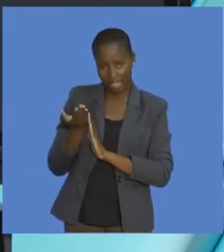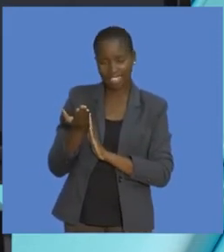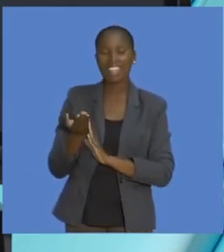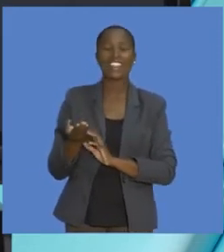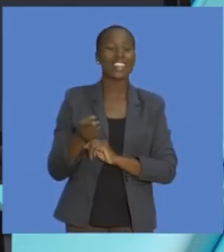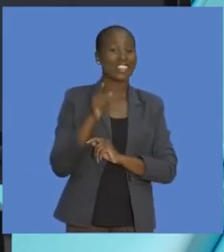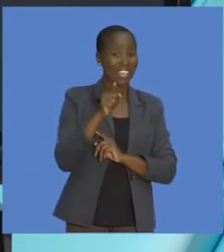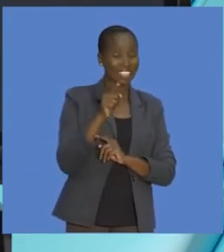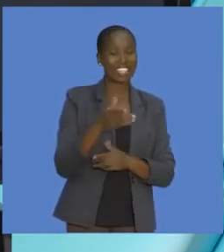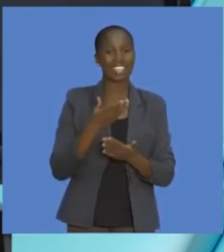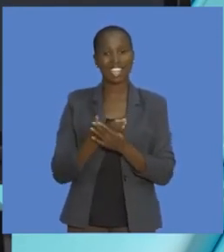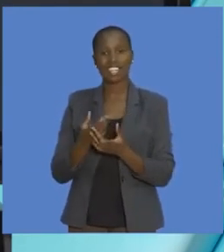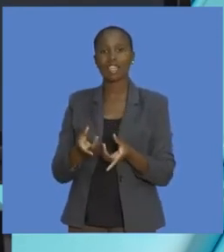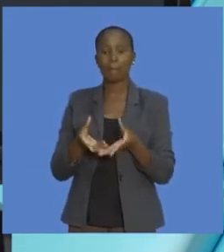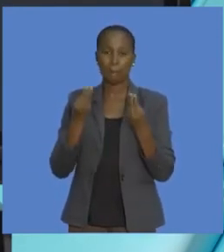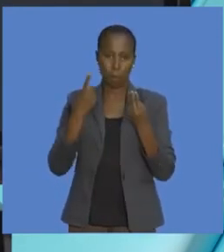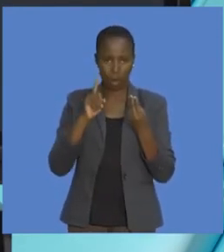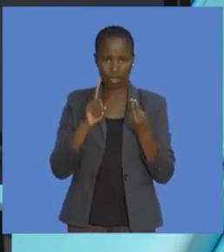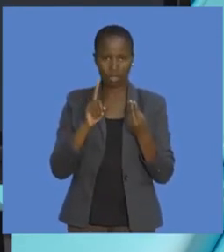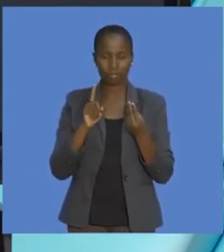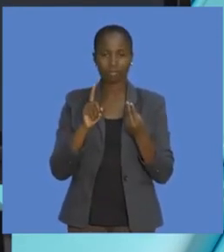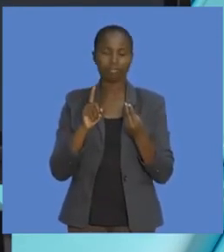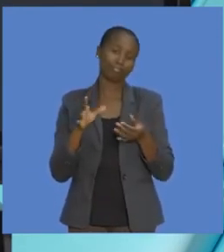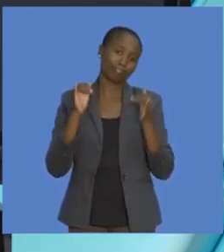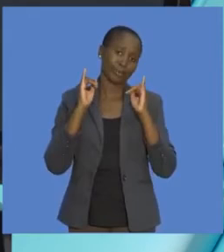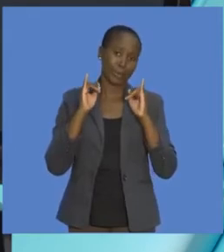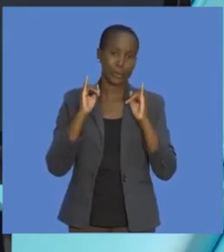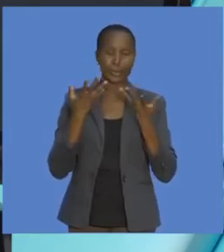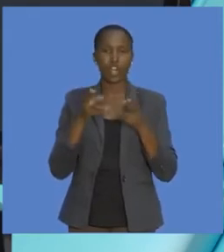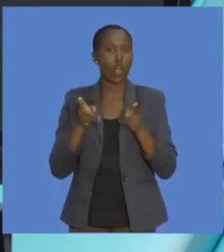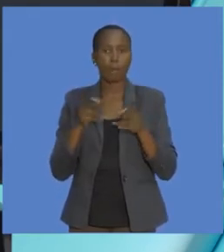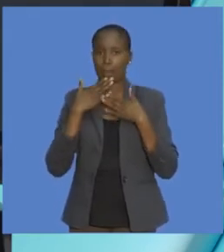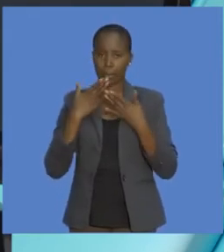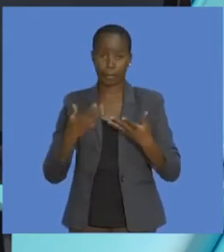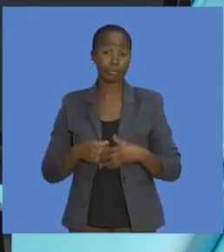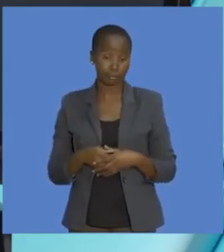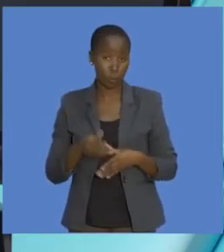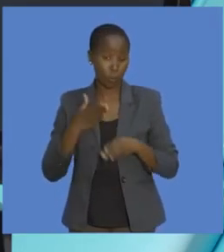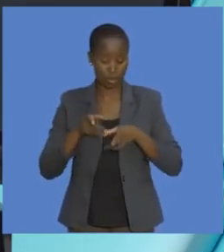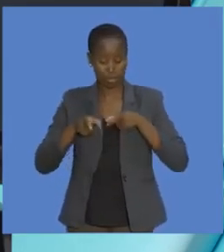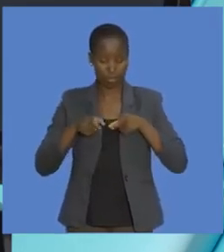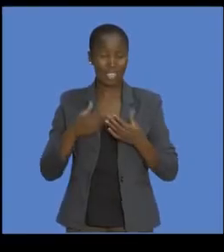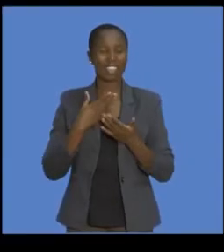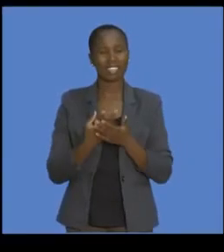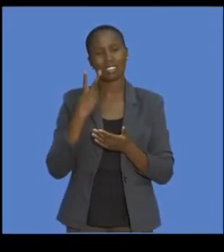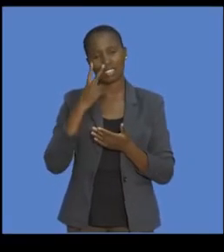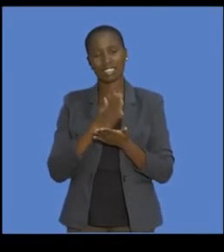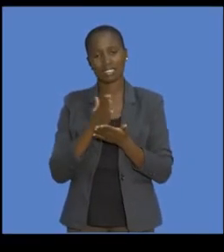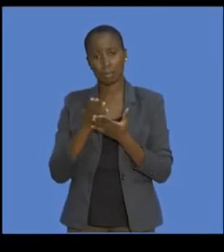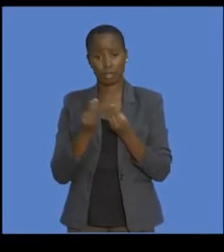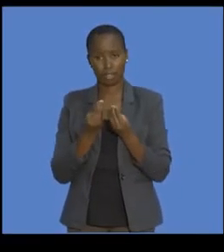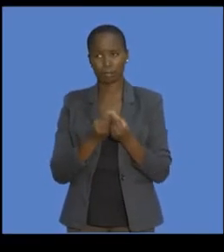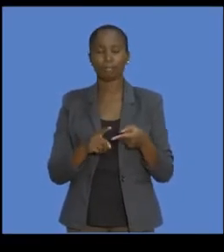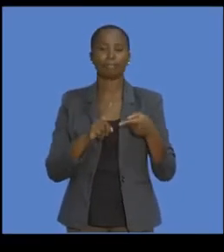certain chronic or acute abnormalities. Let's look at some of these. So homeostasis